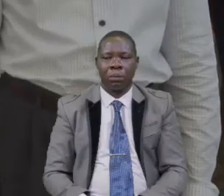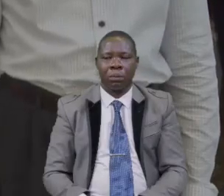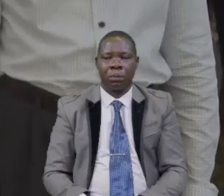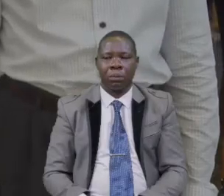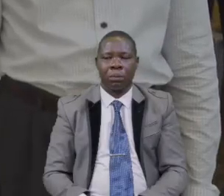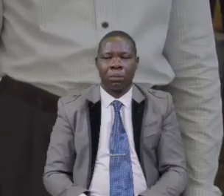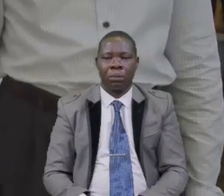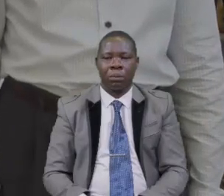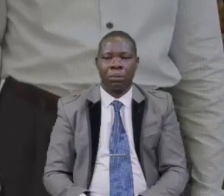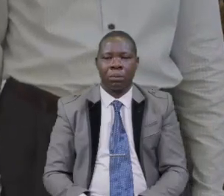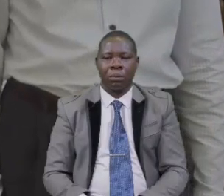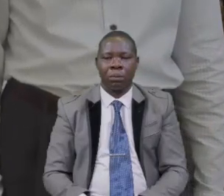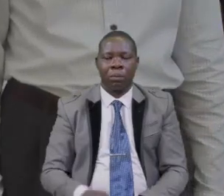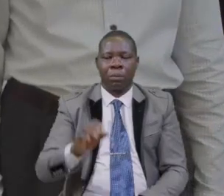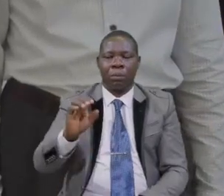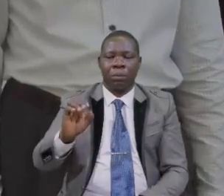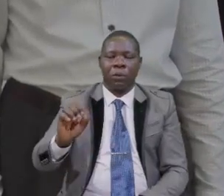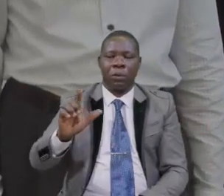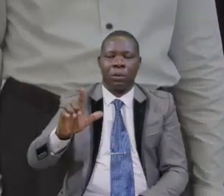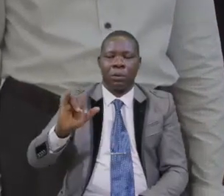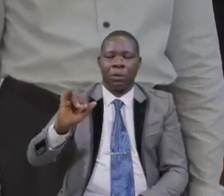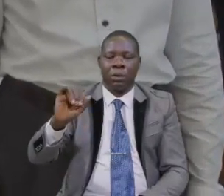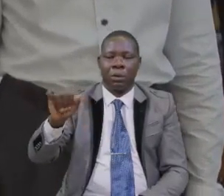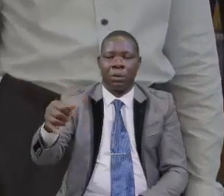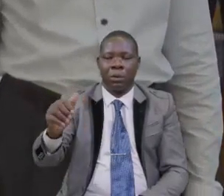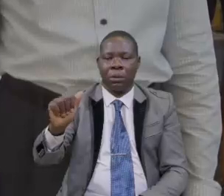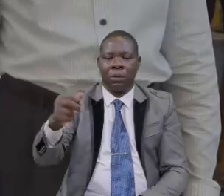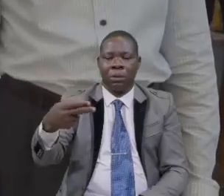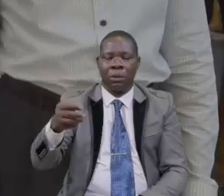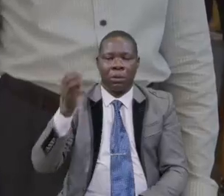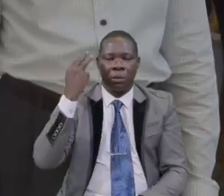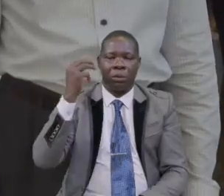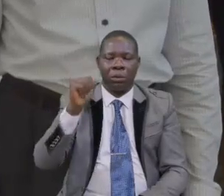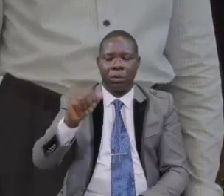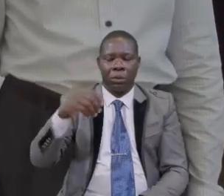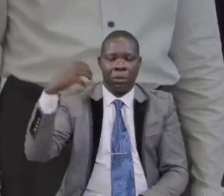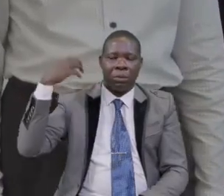Elijah was the master of Elisha.